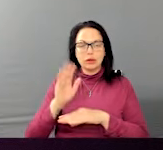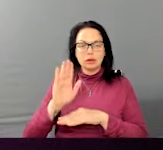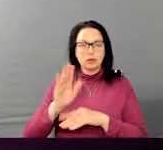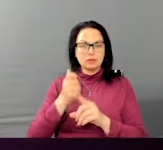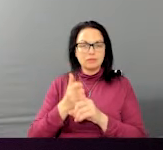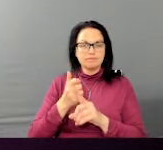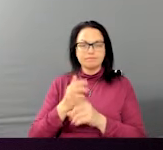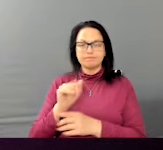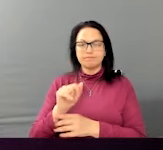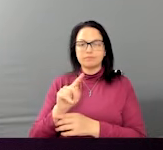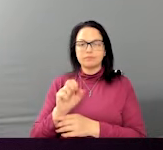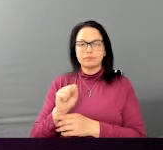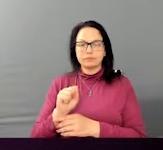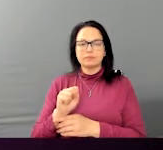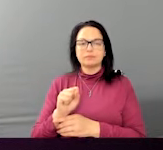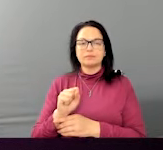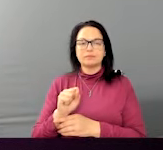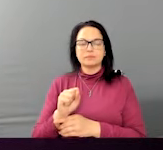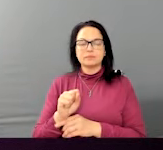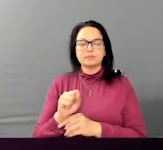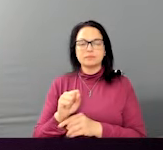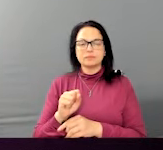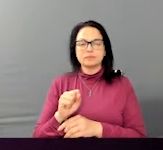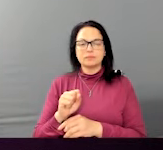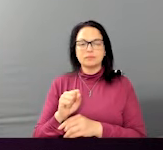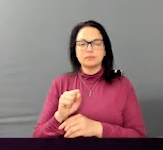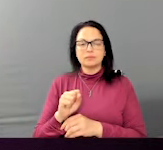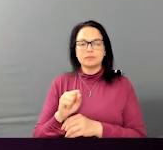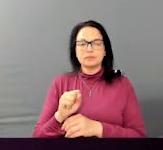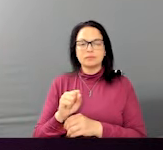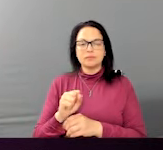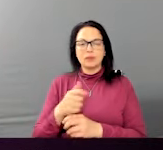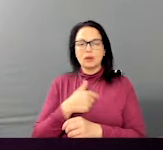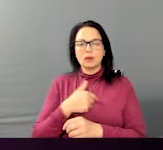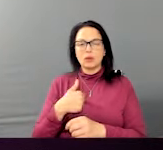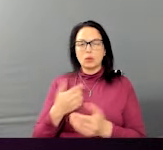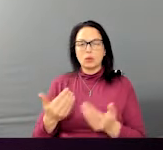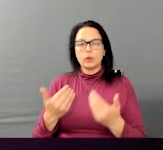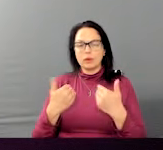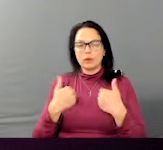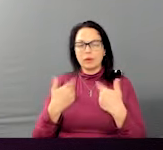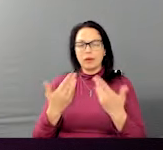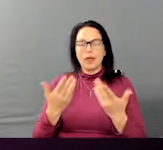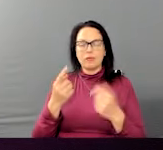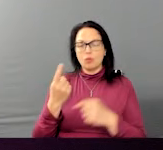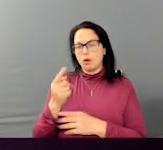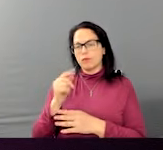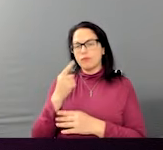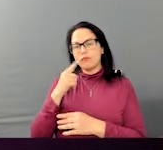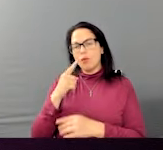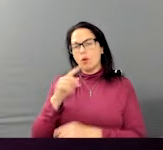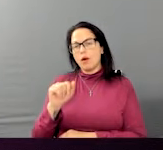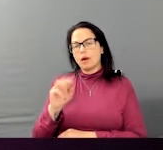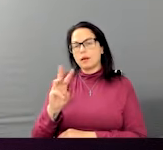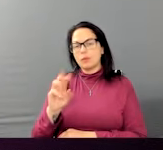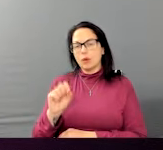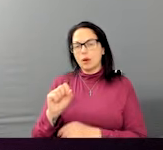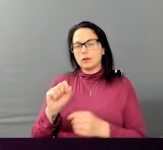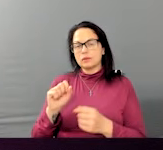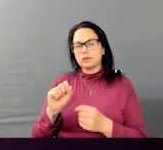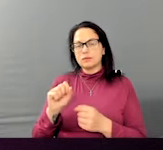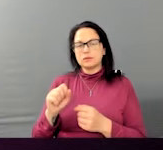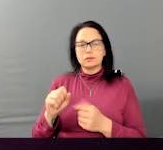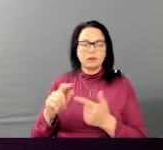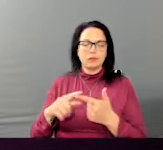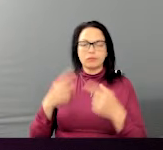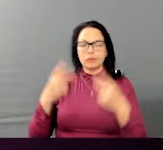bunch that people have been making in the community. Really awesome. We have 3 that are built in, one for AWS, and one with Postgres and Fly,